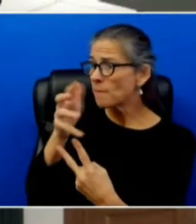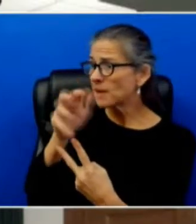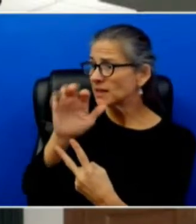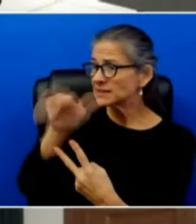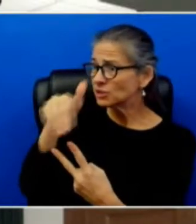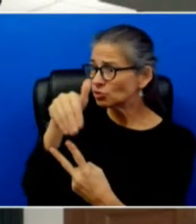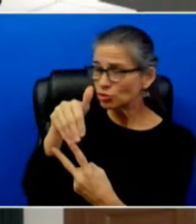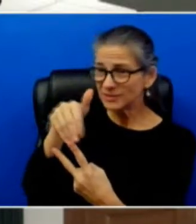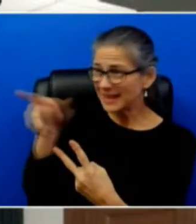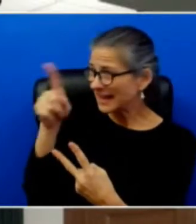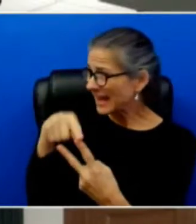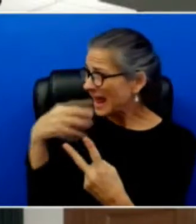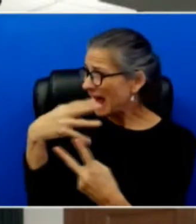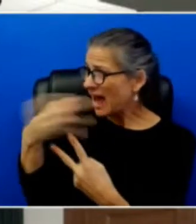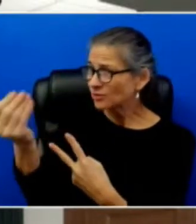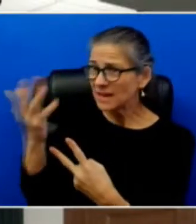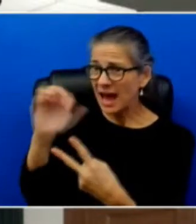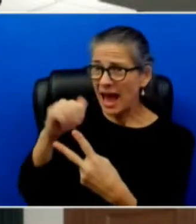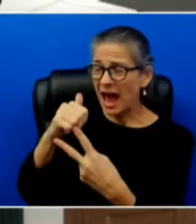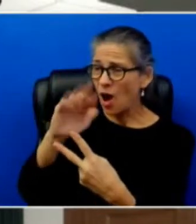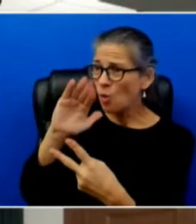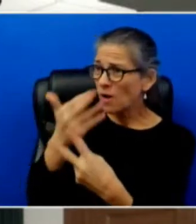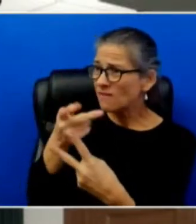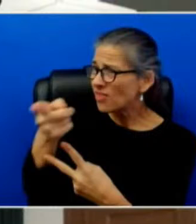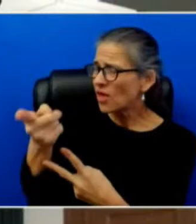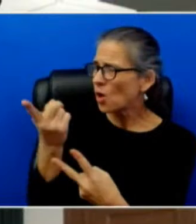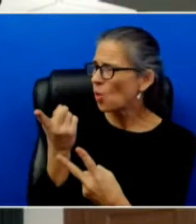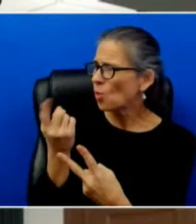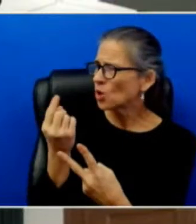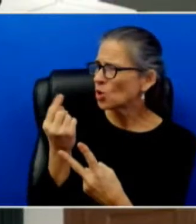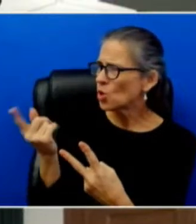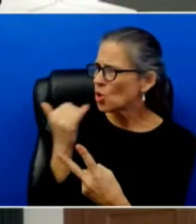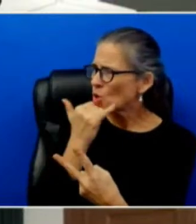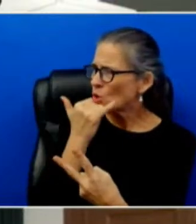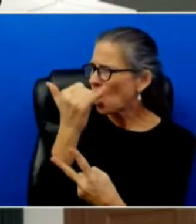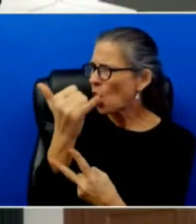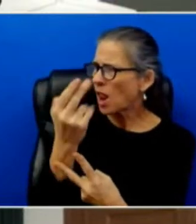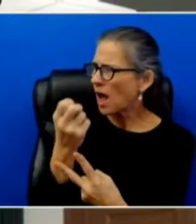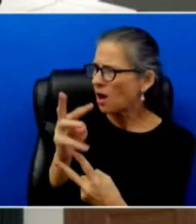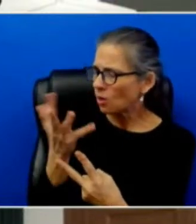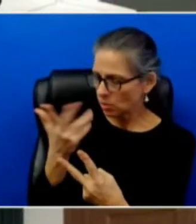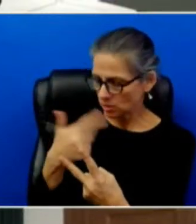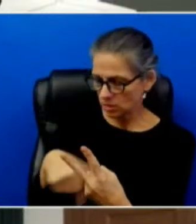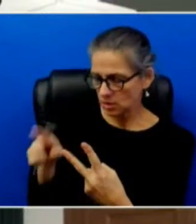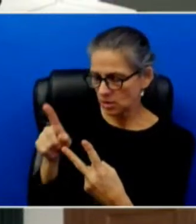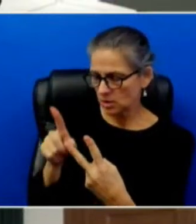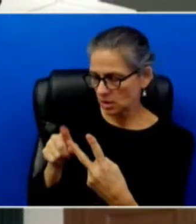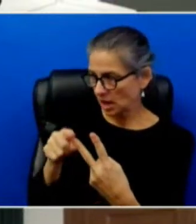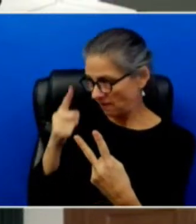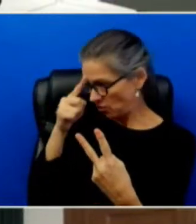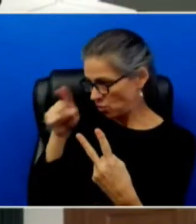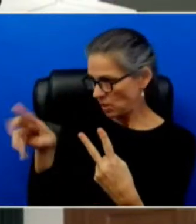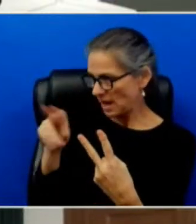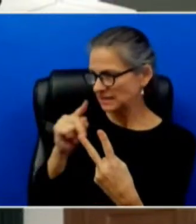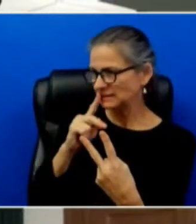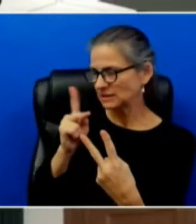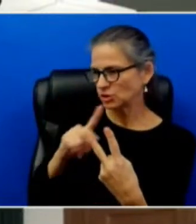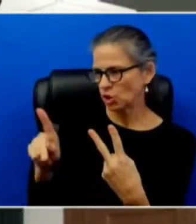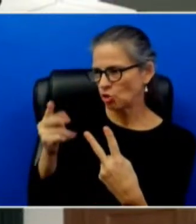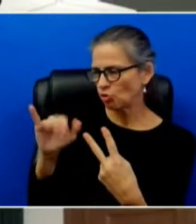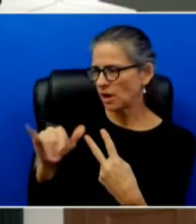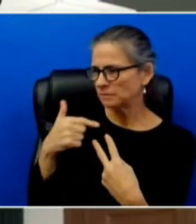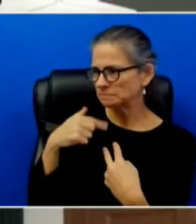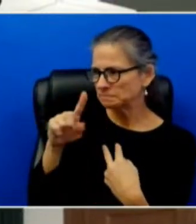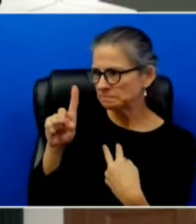have transportation, what's the best agency for them to contact? And then the other is for you and Secretary Gray, if he'd like to